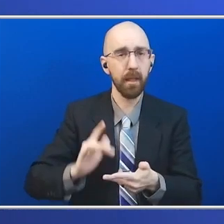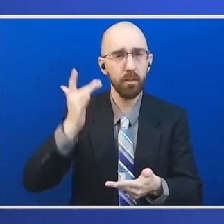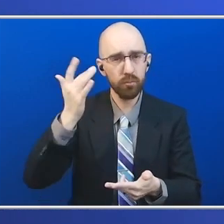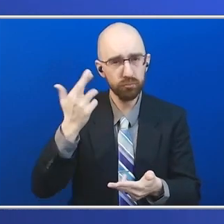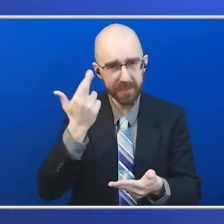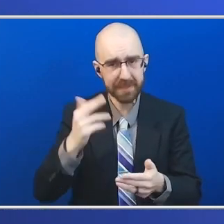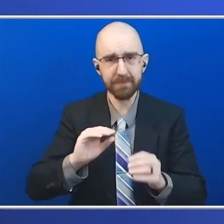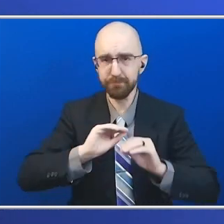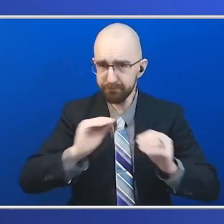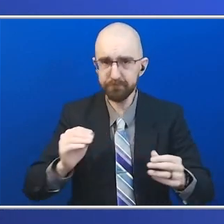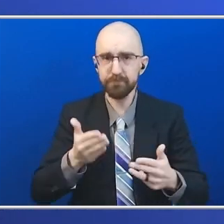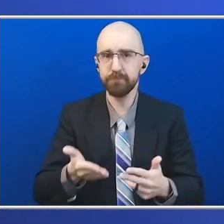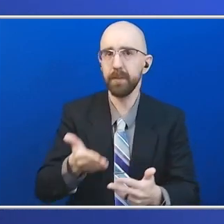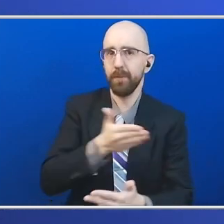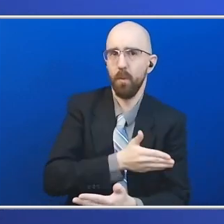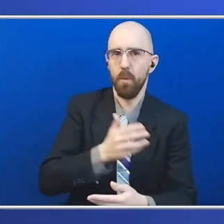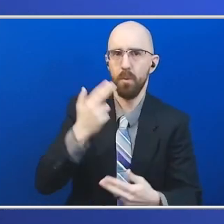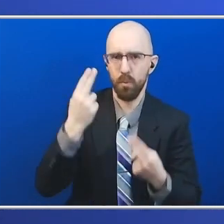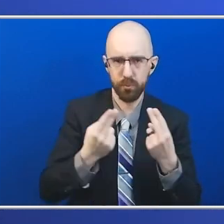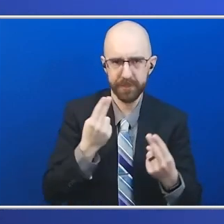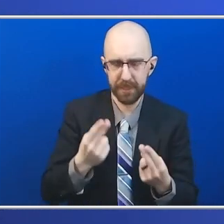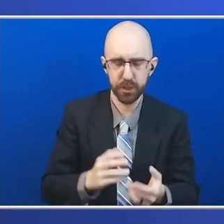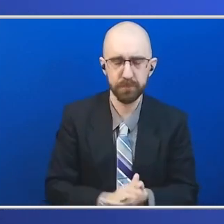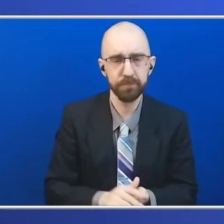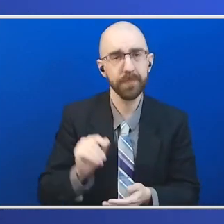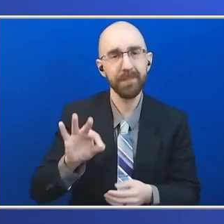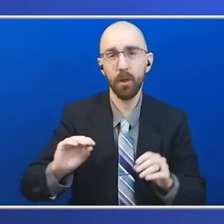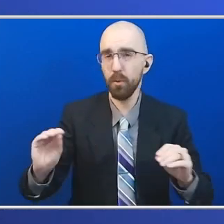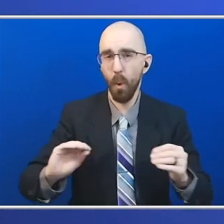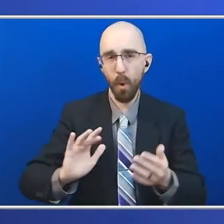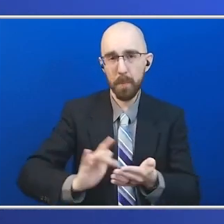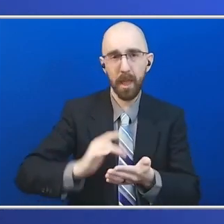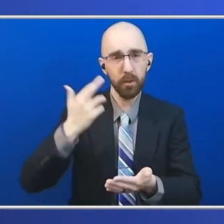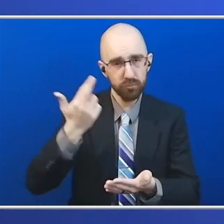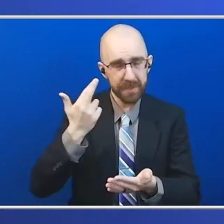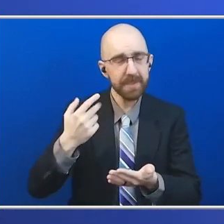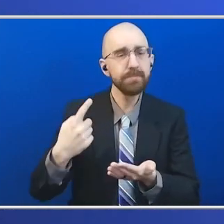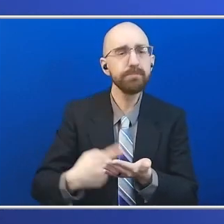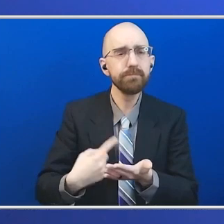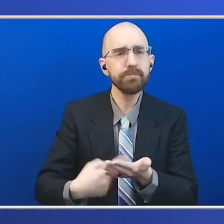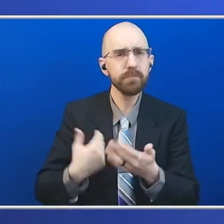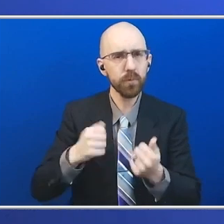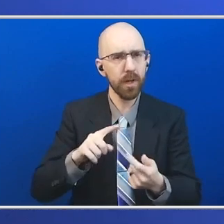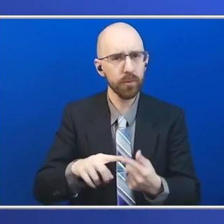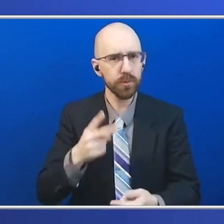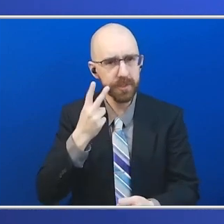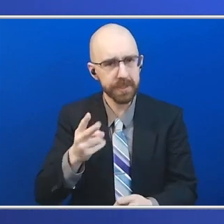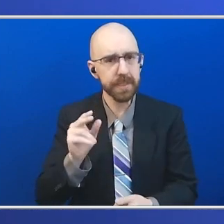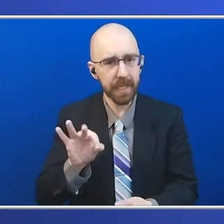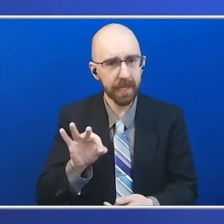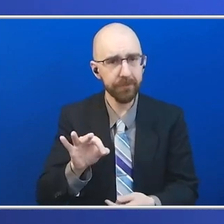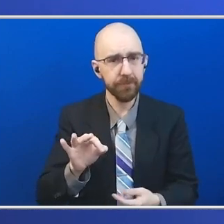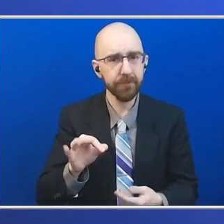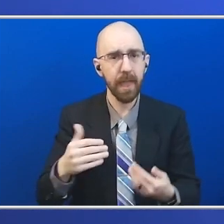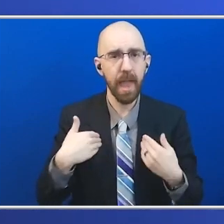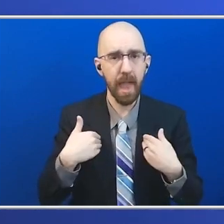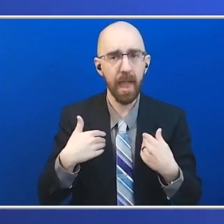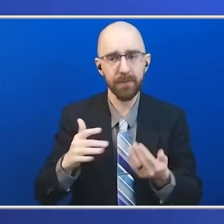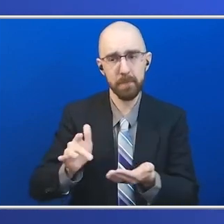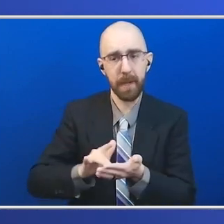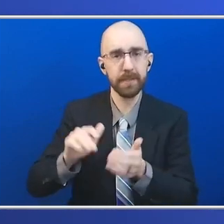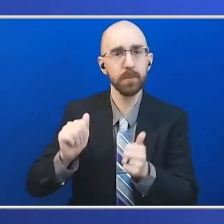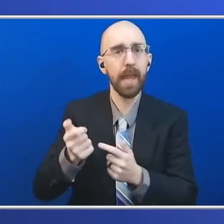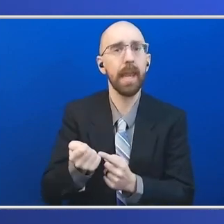the hallucination. If there is no medical reason, we at times try to see, is there room to take away some of the medication? If a patient